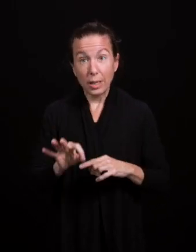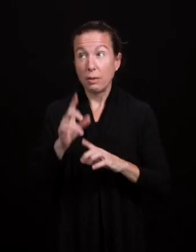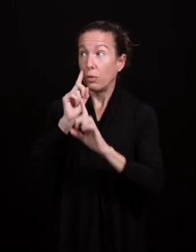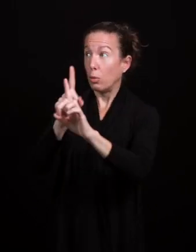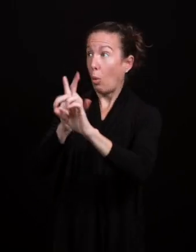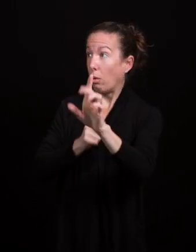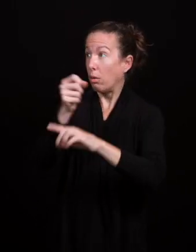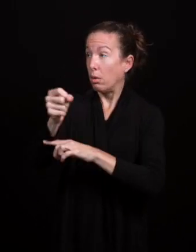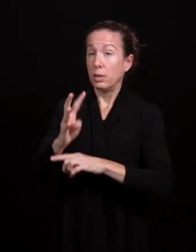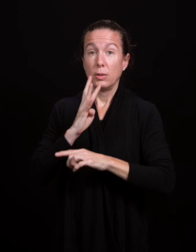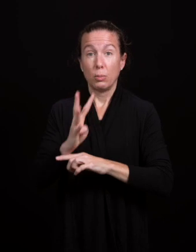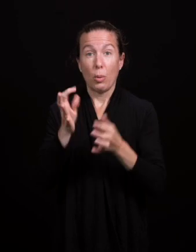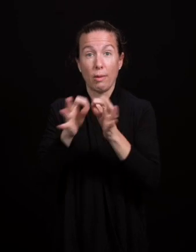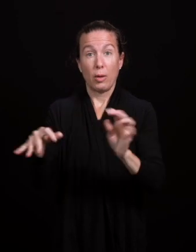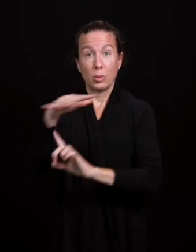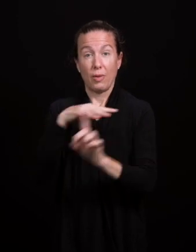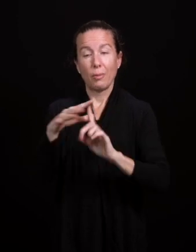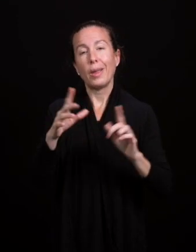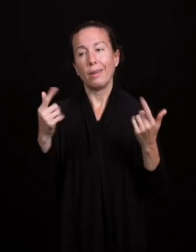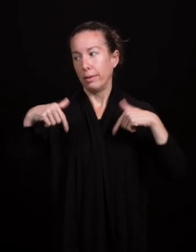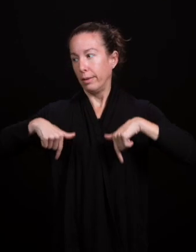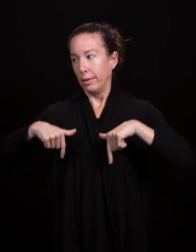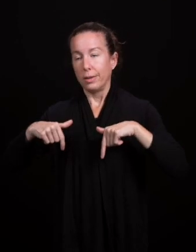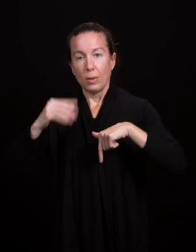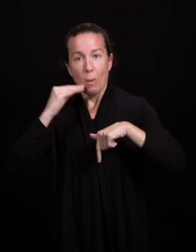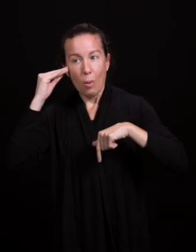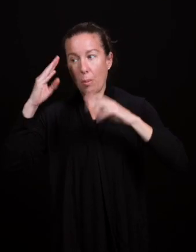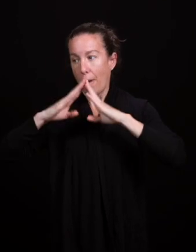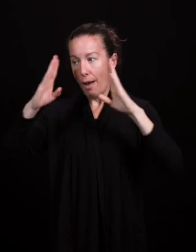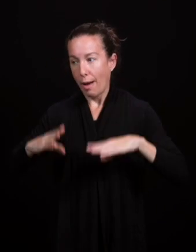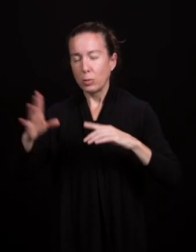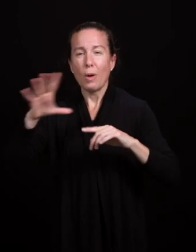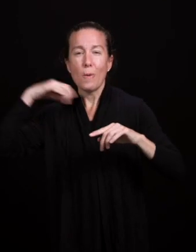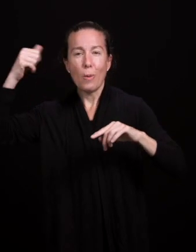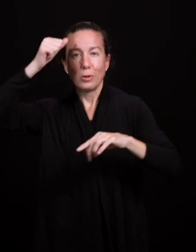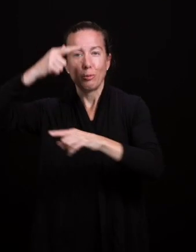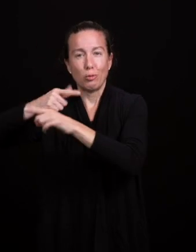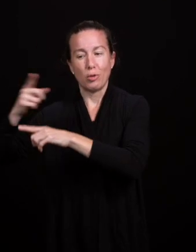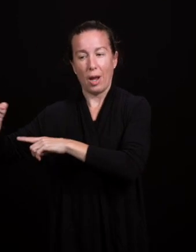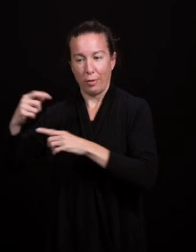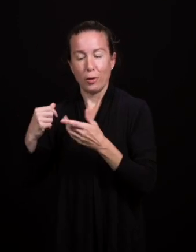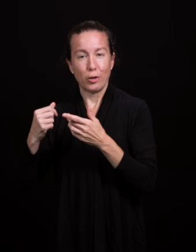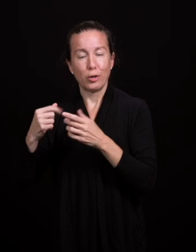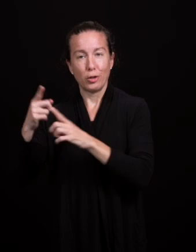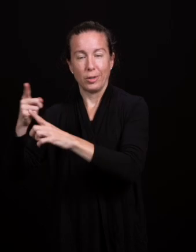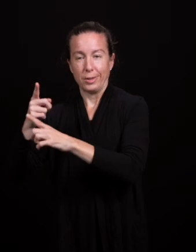which primarily if she's with us, her older brother, because he is a typical,